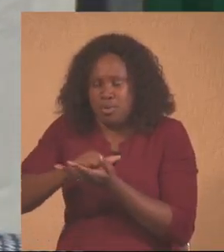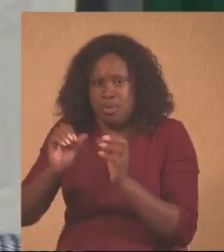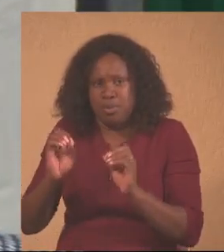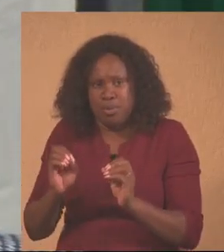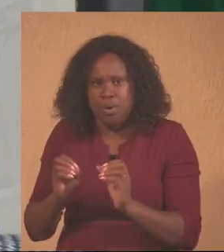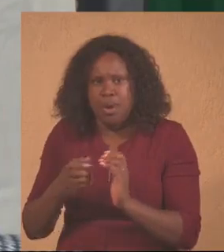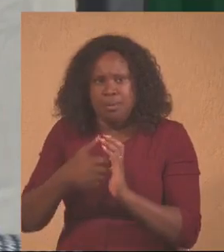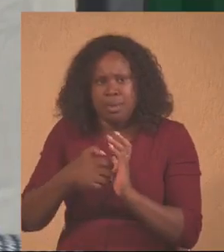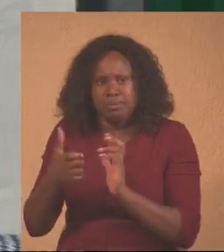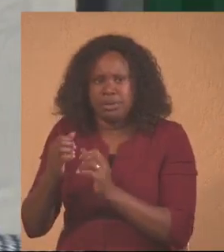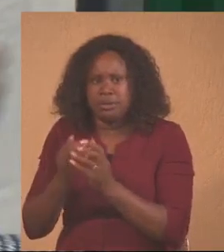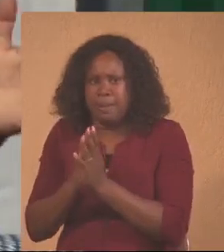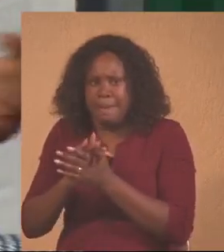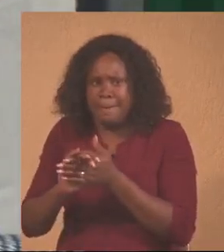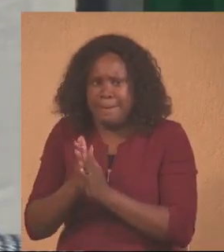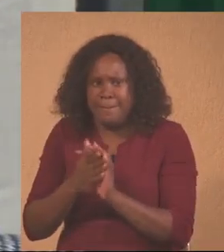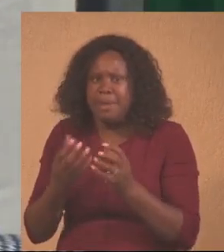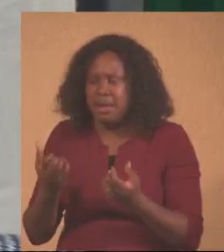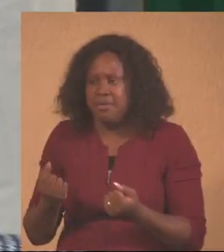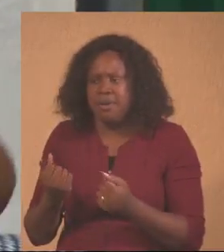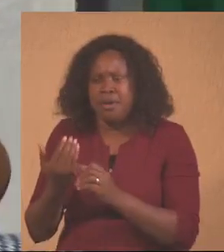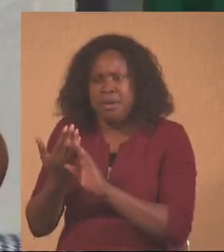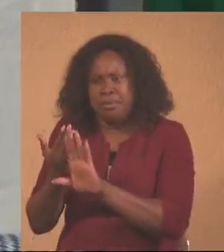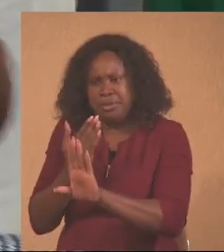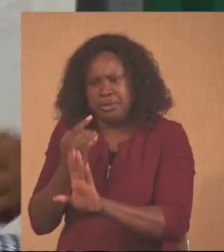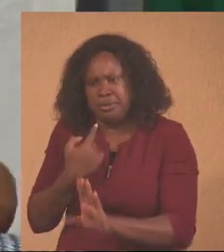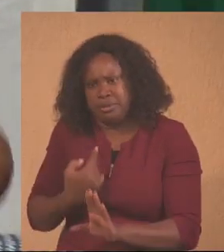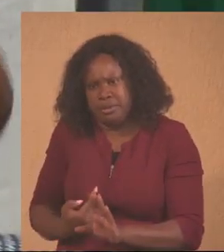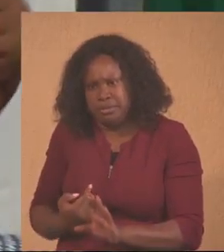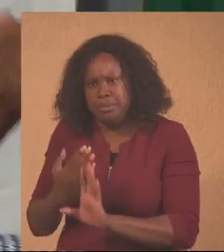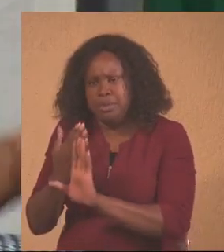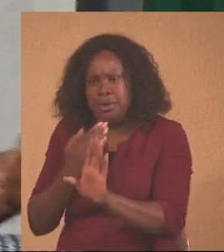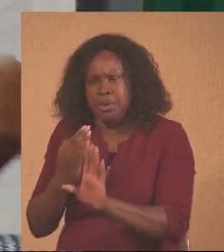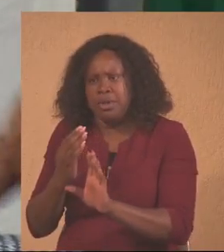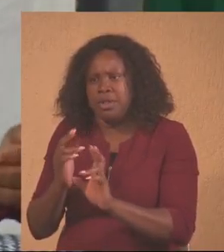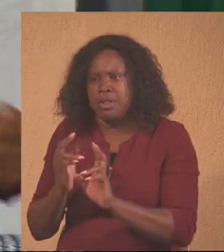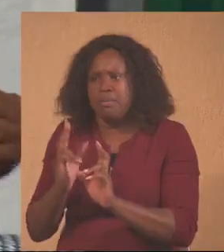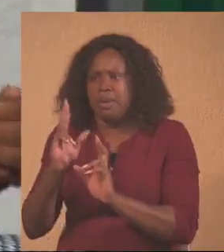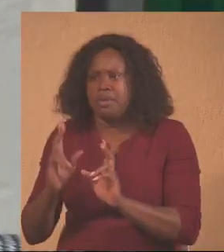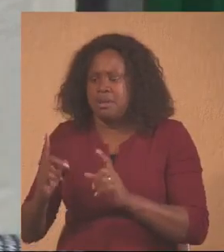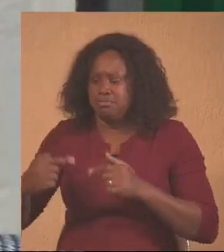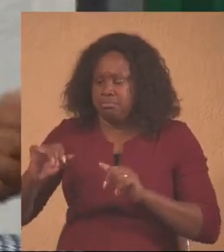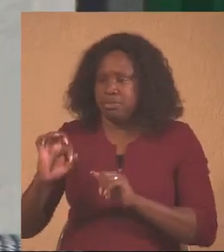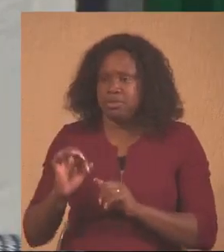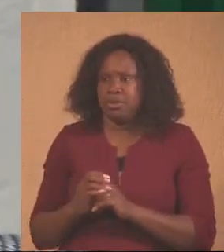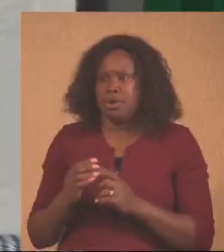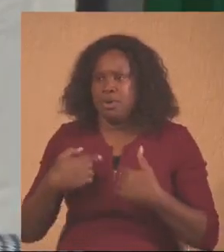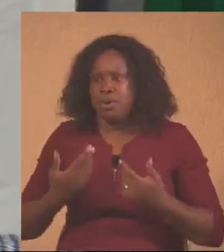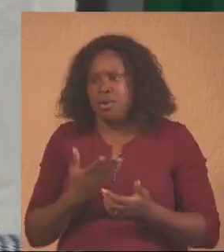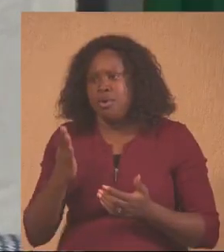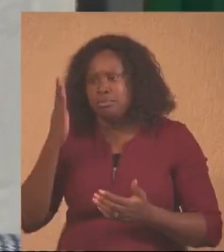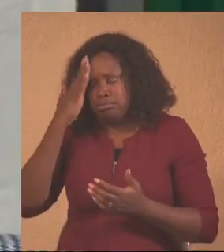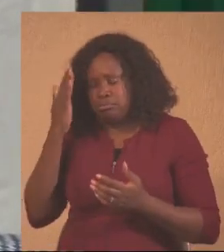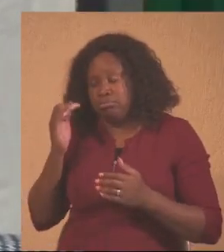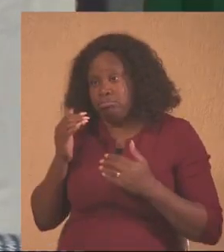sanitizer. Protect yourself and protect the next person. Let's be all conscious. Then